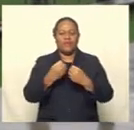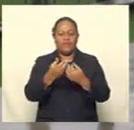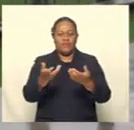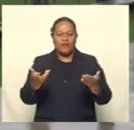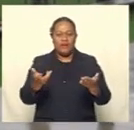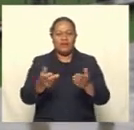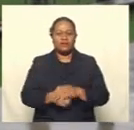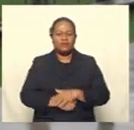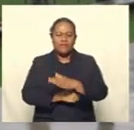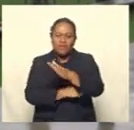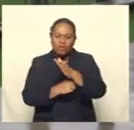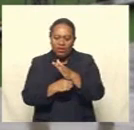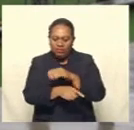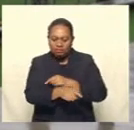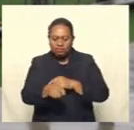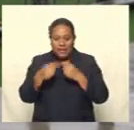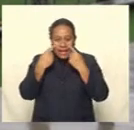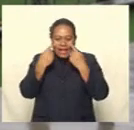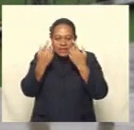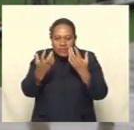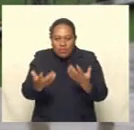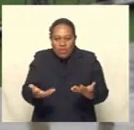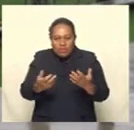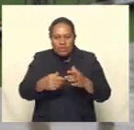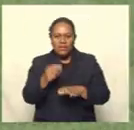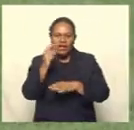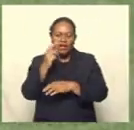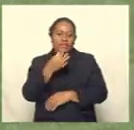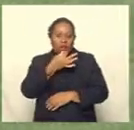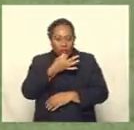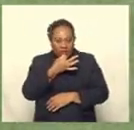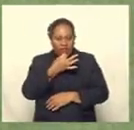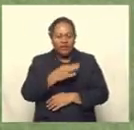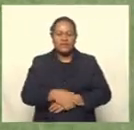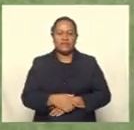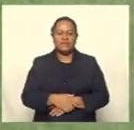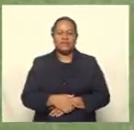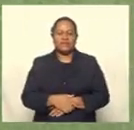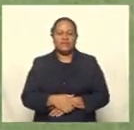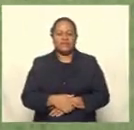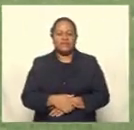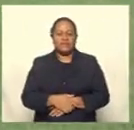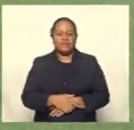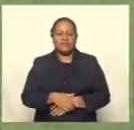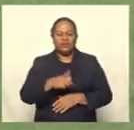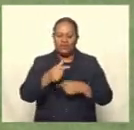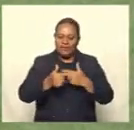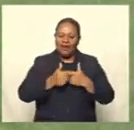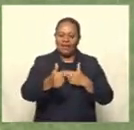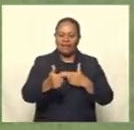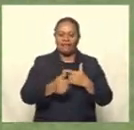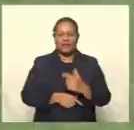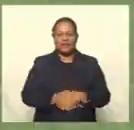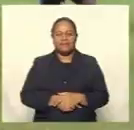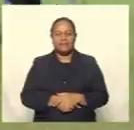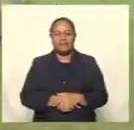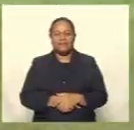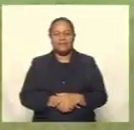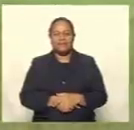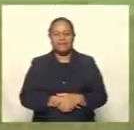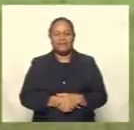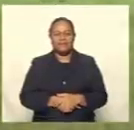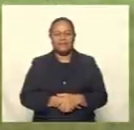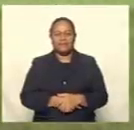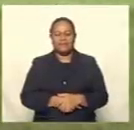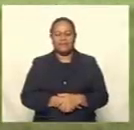platform where we are exposing our referee to be reffing, at the elite level, and